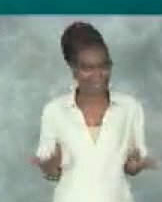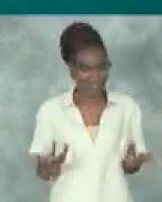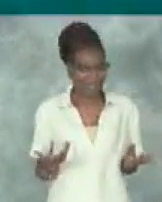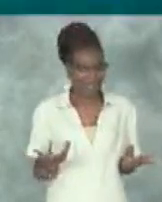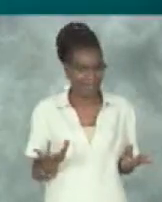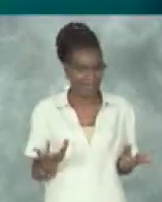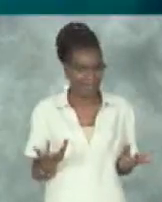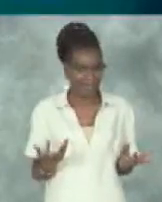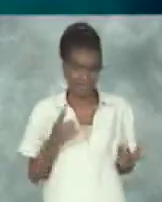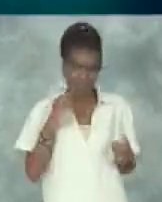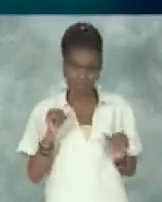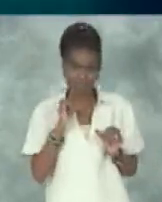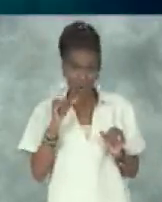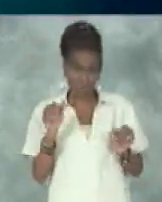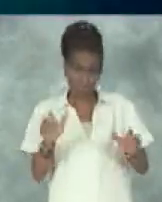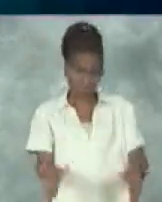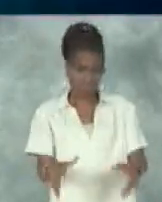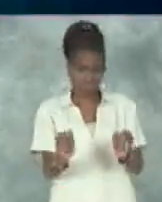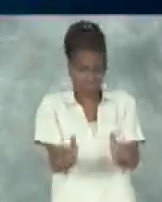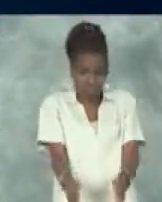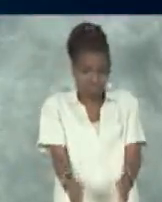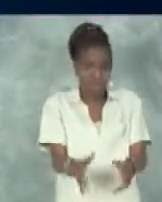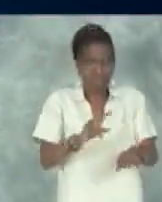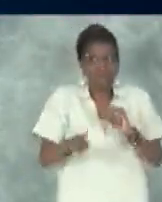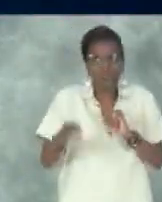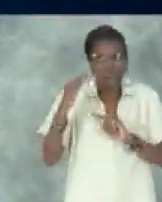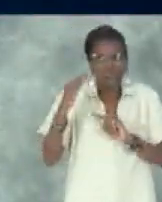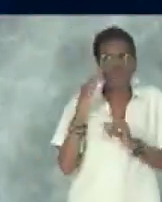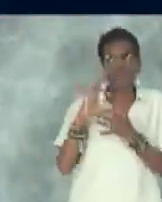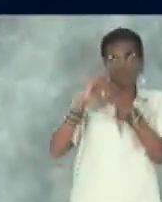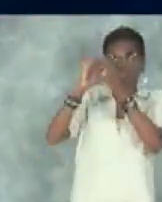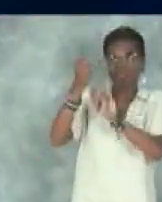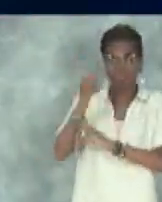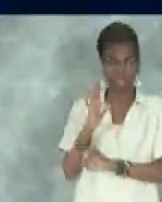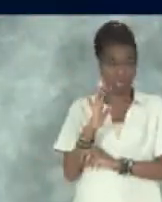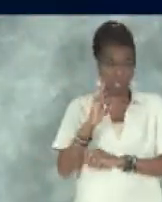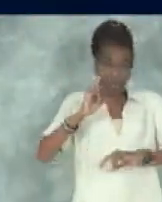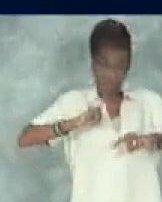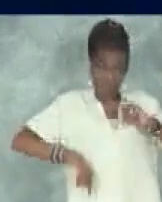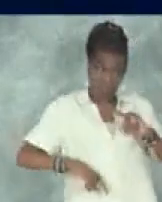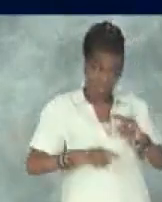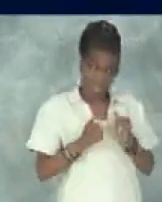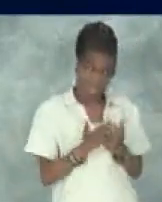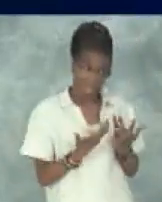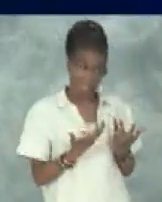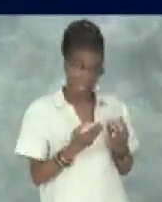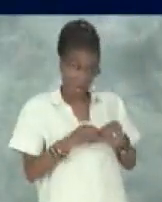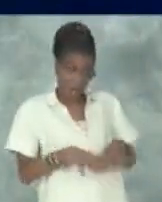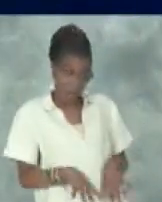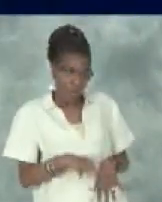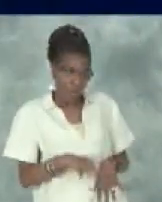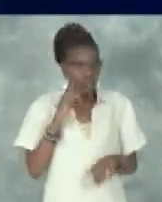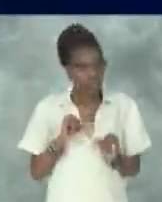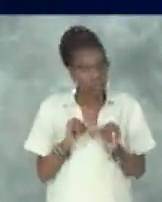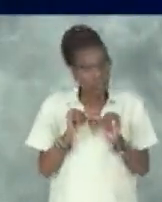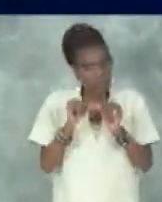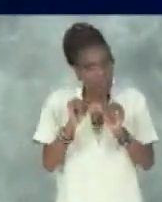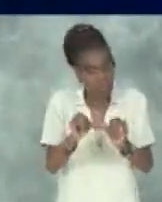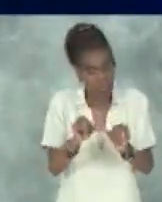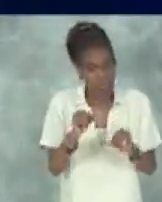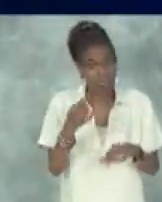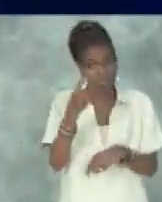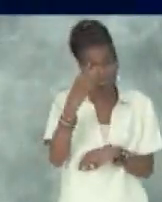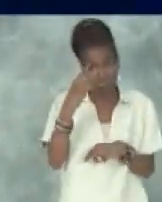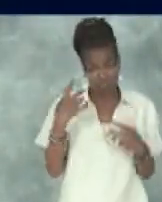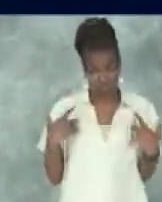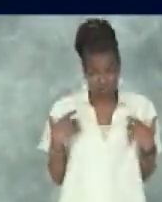you know that you can't lose, then you'll keep on going. I need you to understand that confidence is